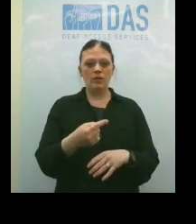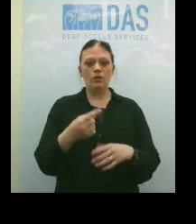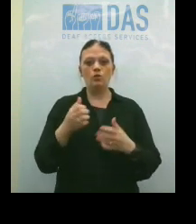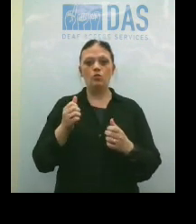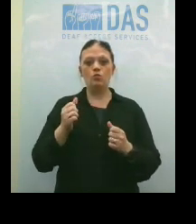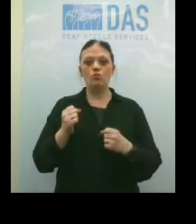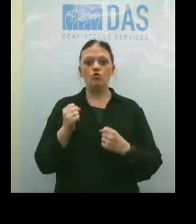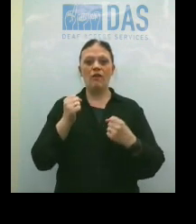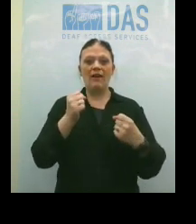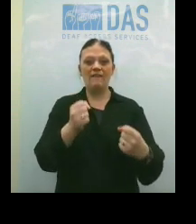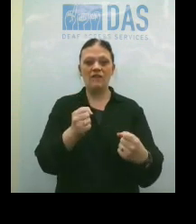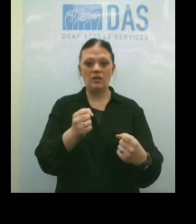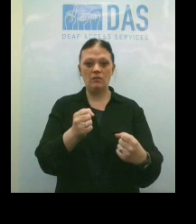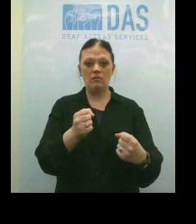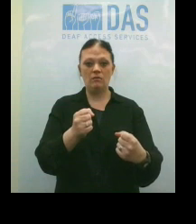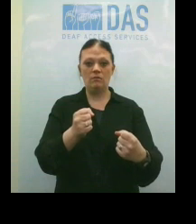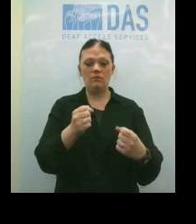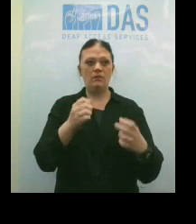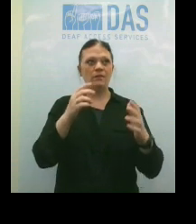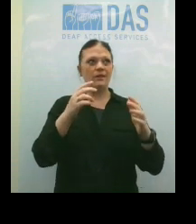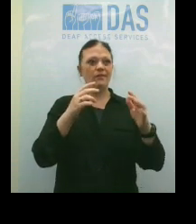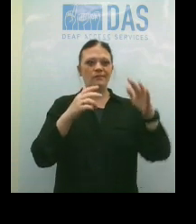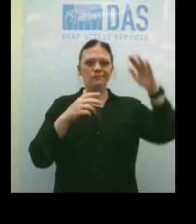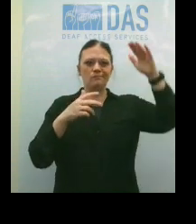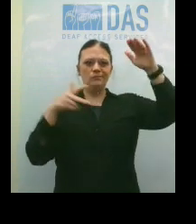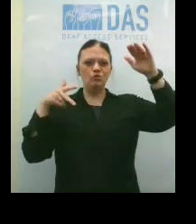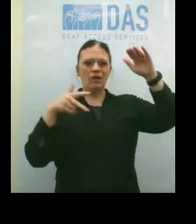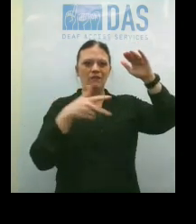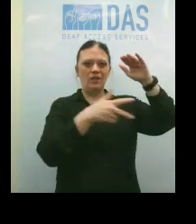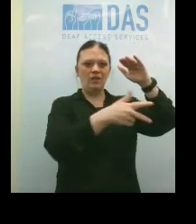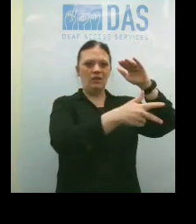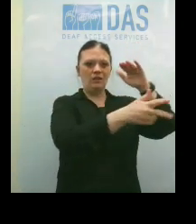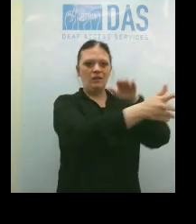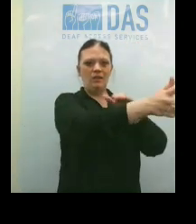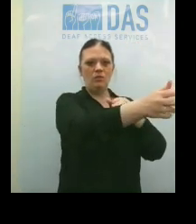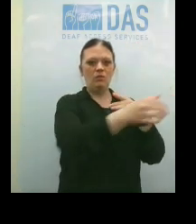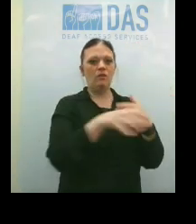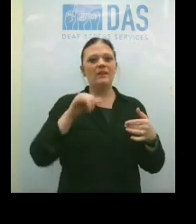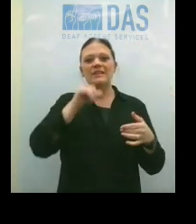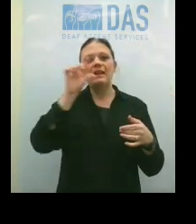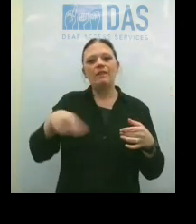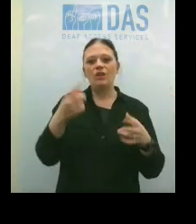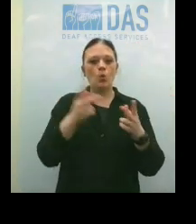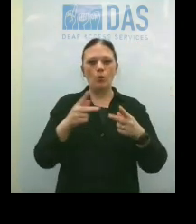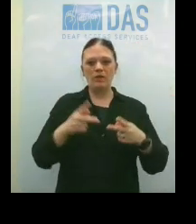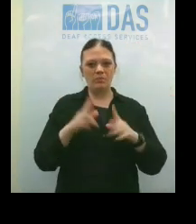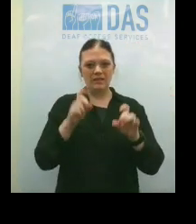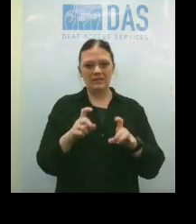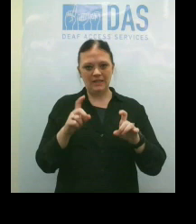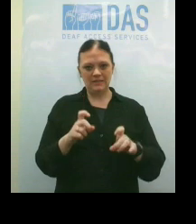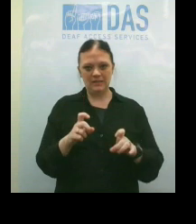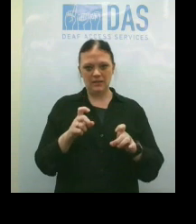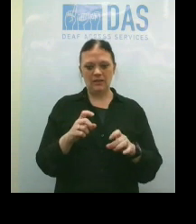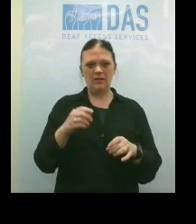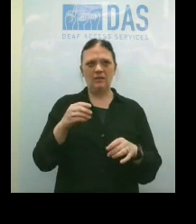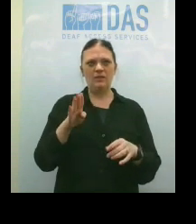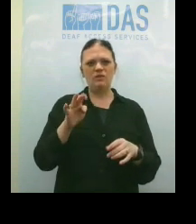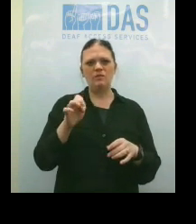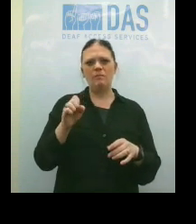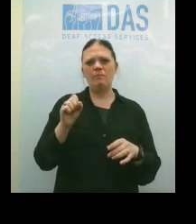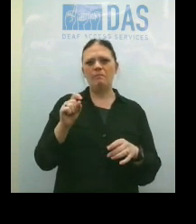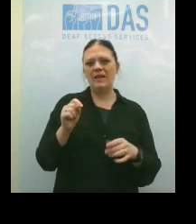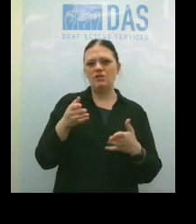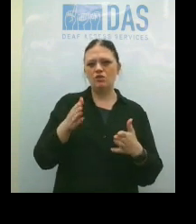in, you will be undercover, you will drive out, but that's not the only site that Kaleida is doing testing at. They have another site at Best Street in